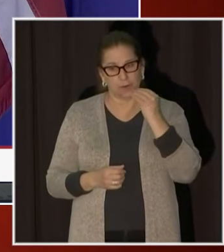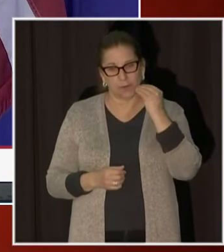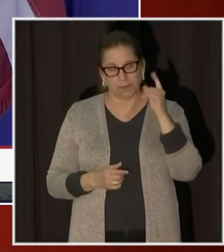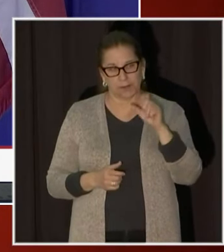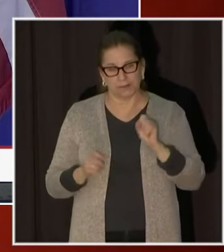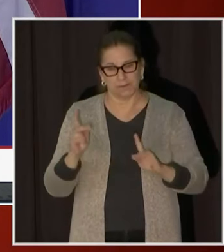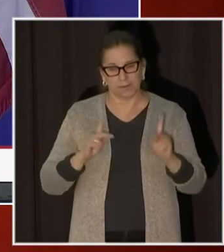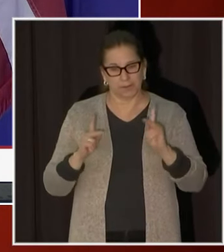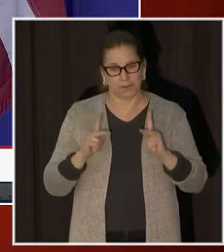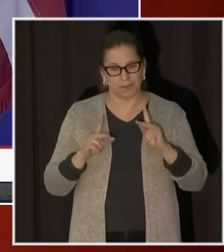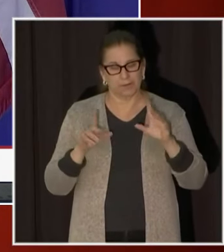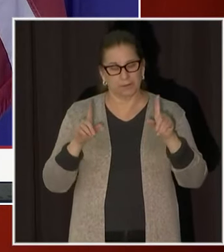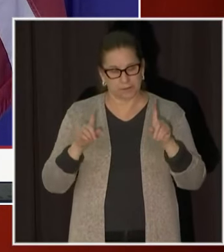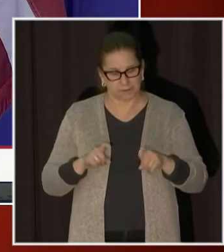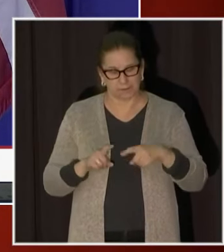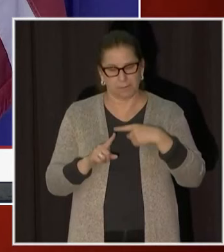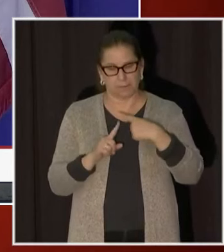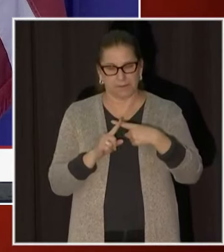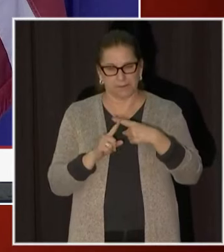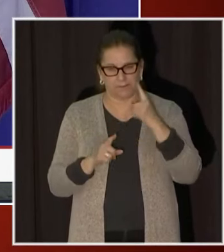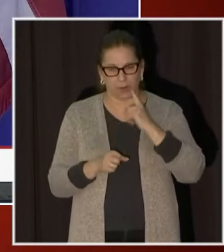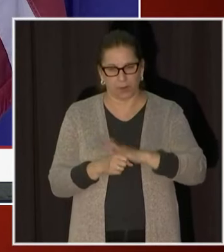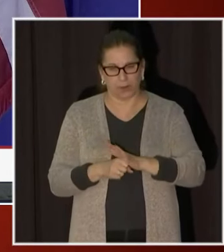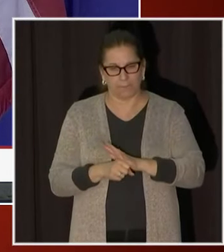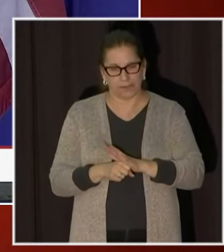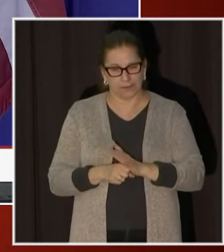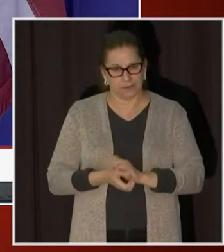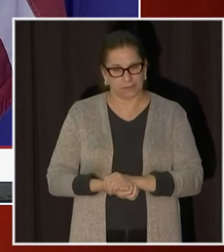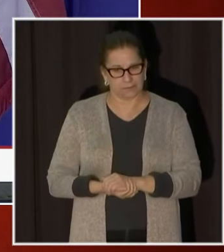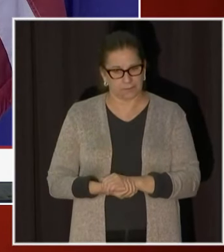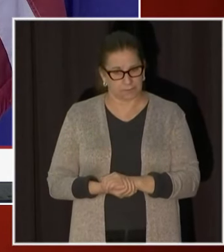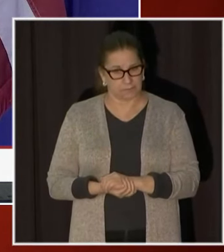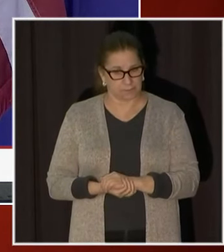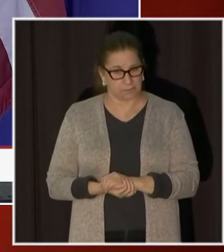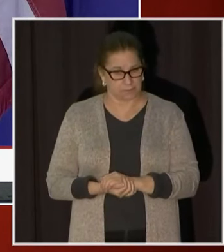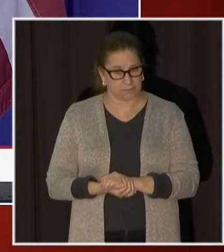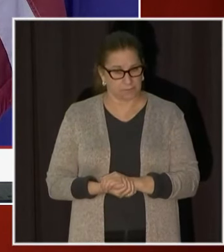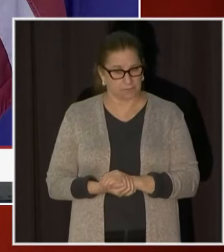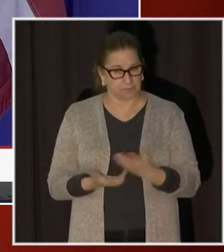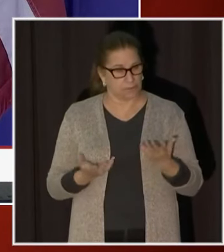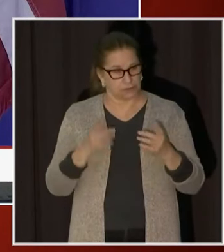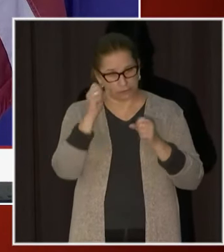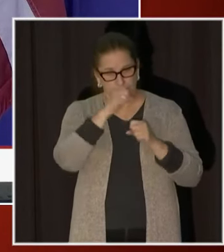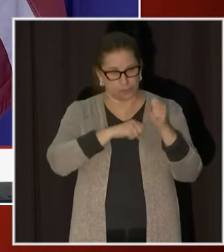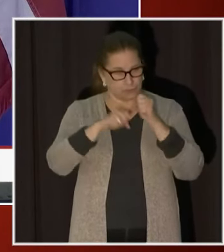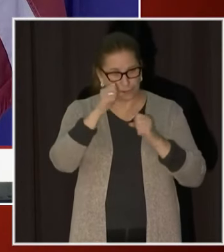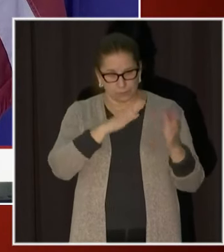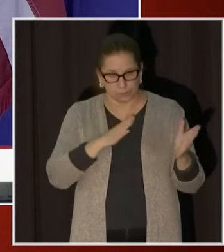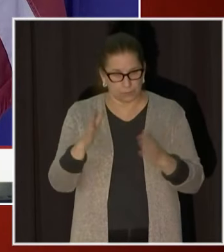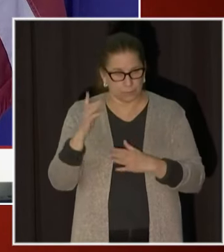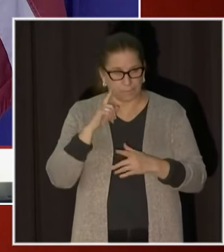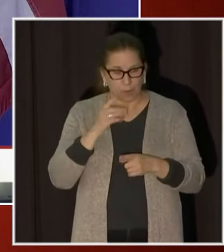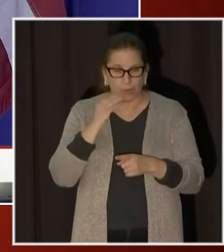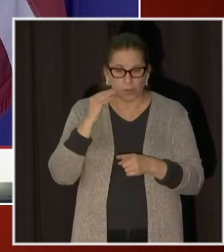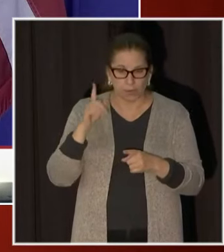steady increases. Are you confident in the city's current strategy for containing coronavirus among homeless